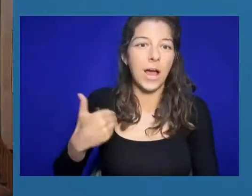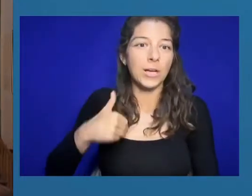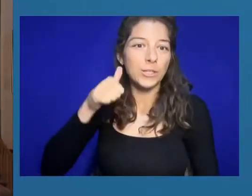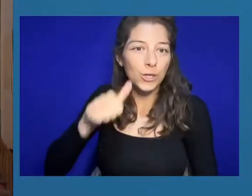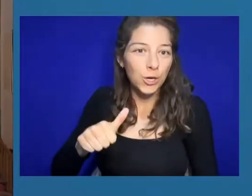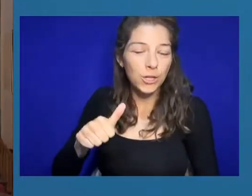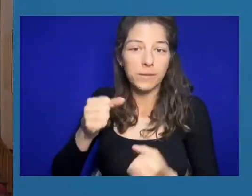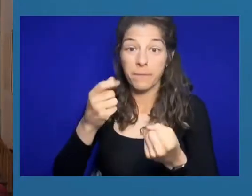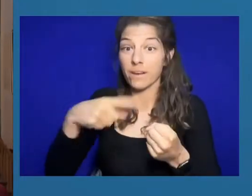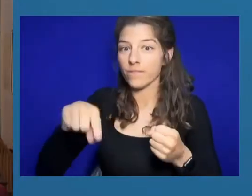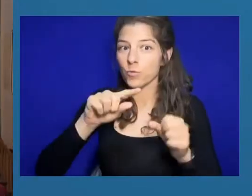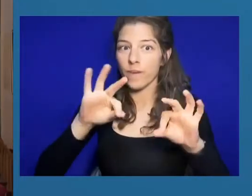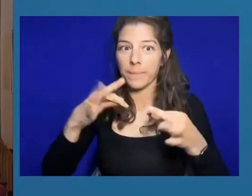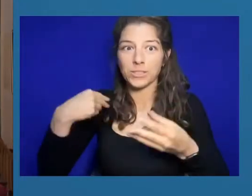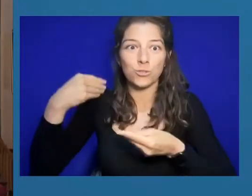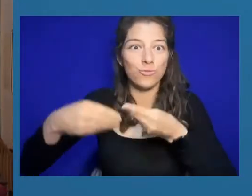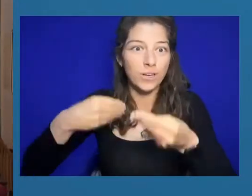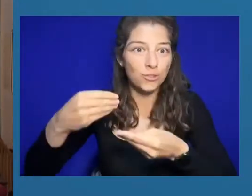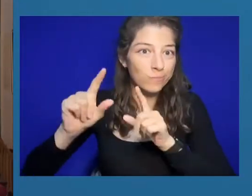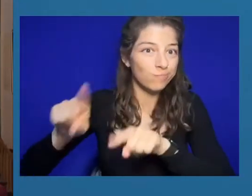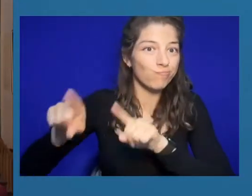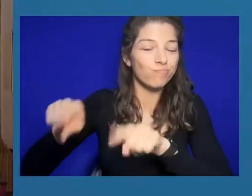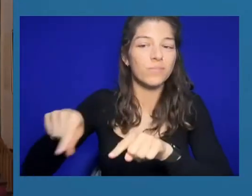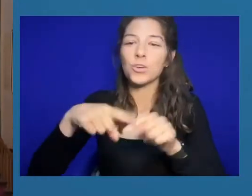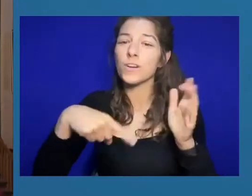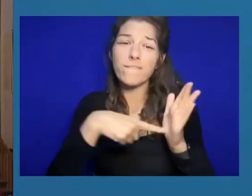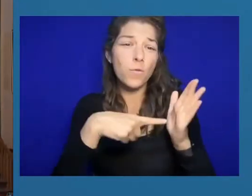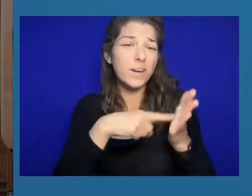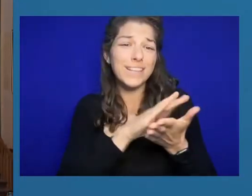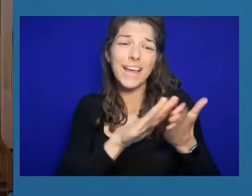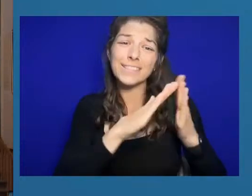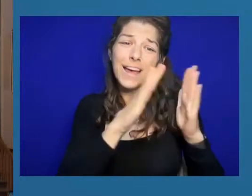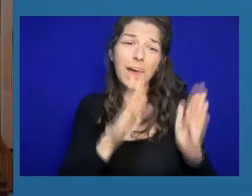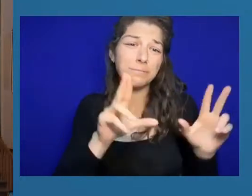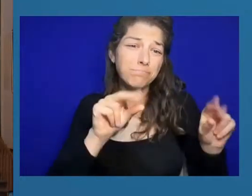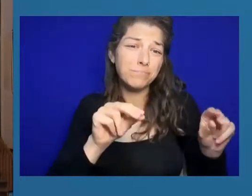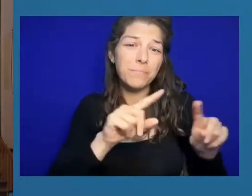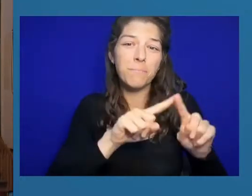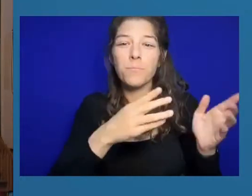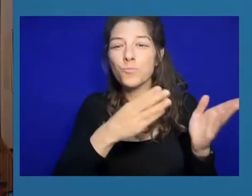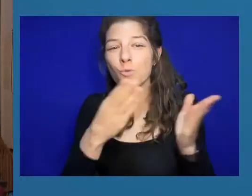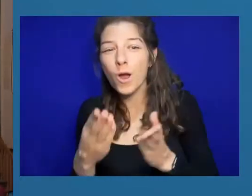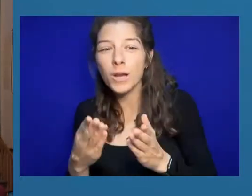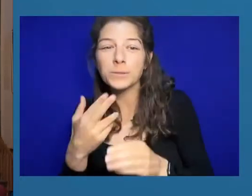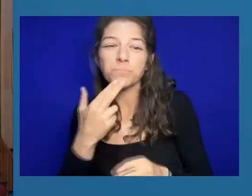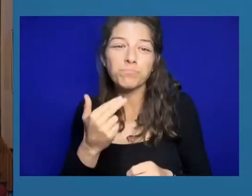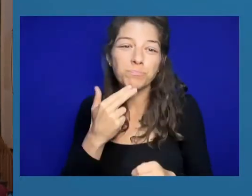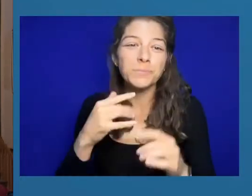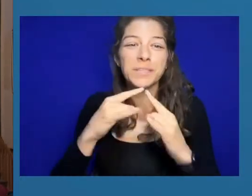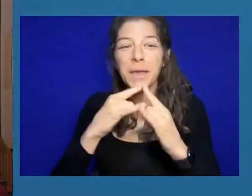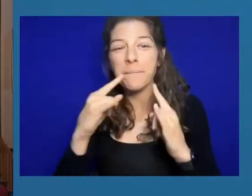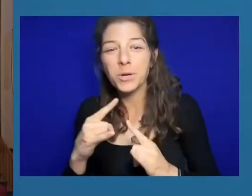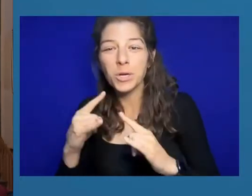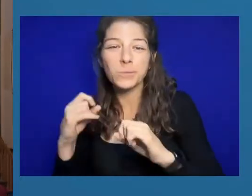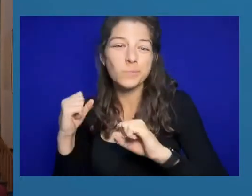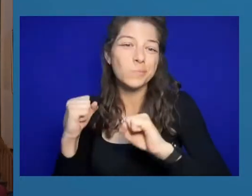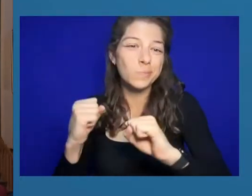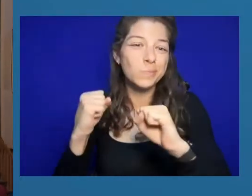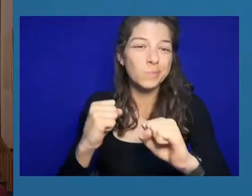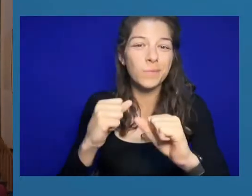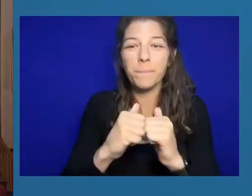generational. And we couldn't afford one of the nice houses, but we always brought a station wagon and a camper pulled behind it, and we'd pop it up.